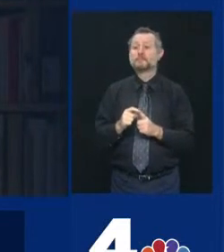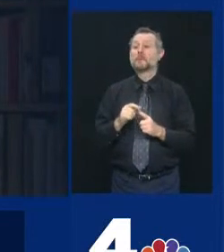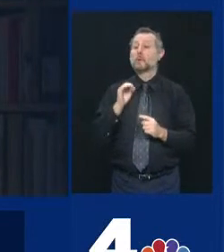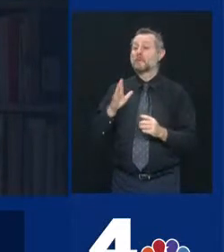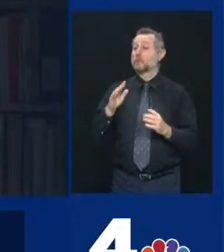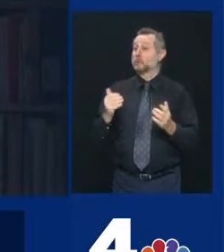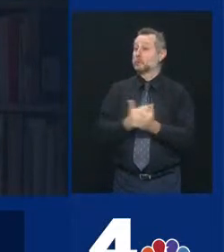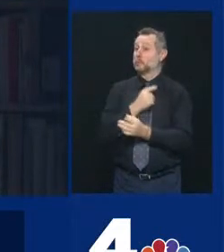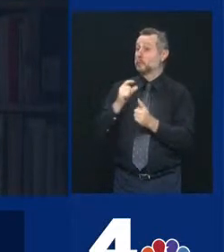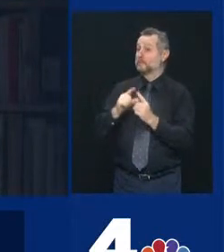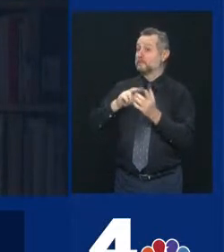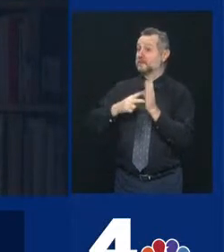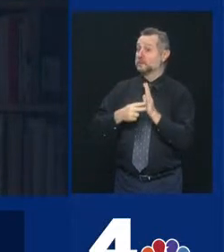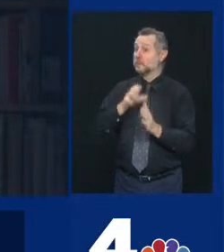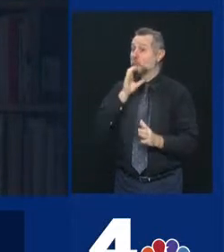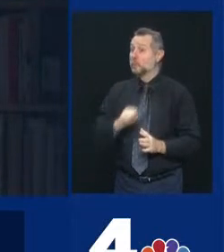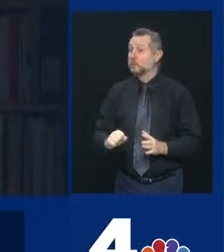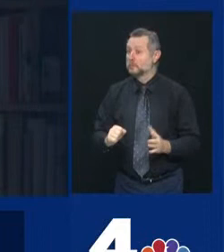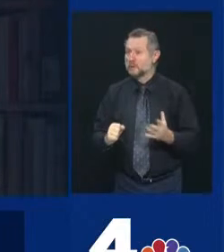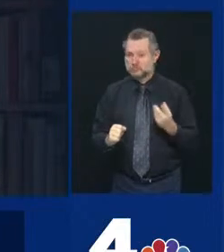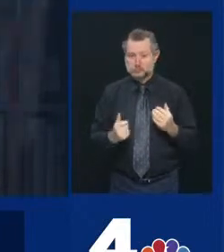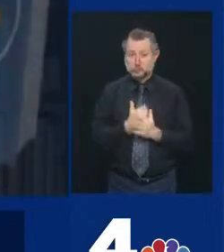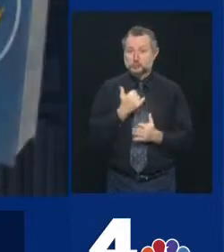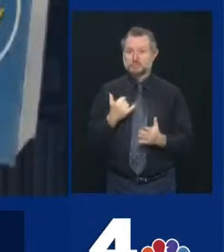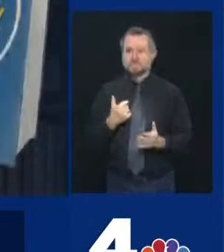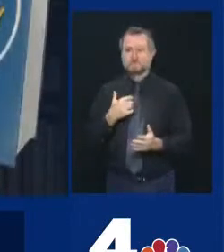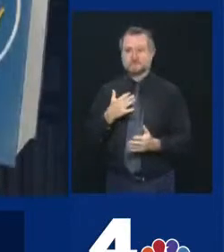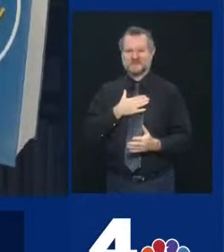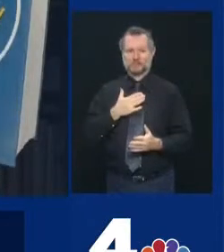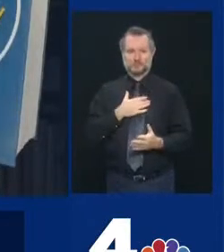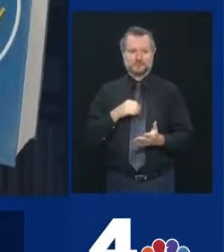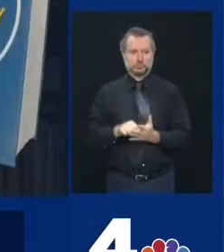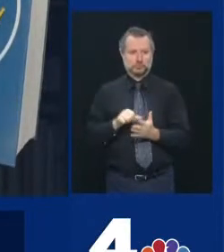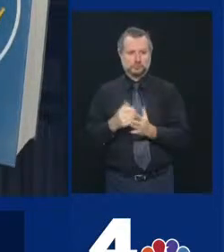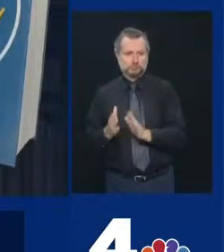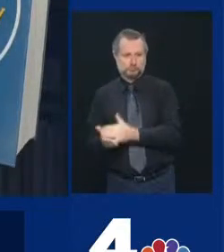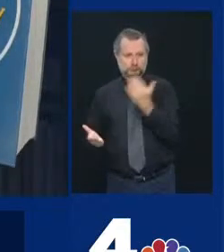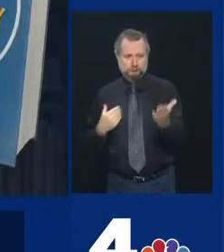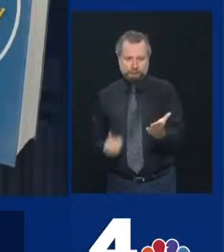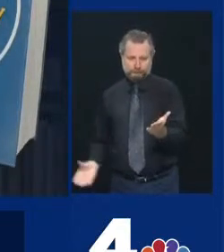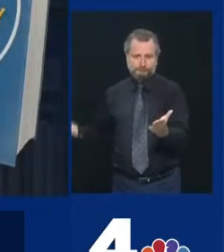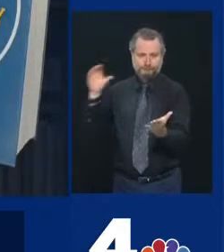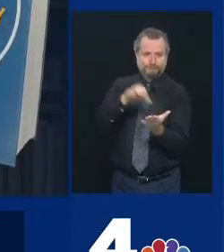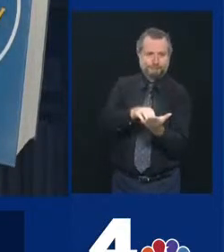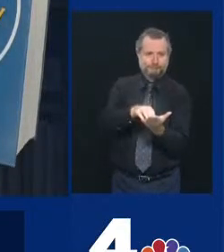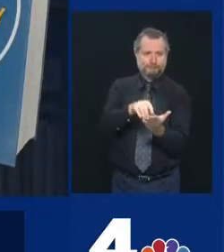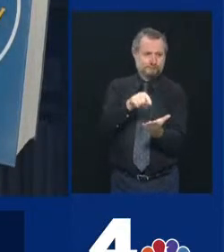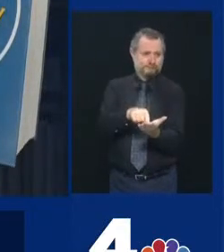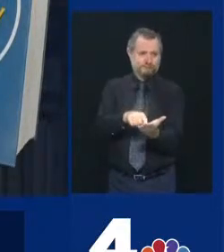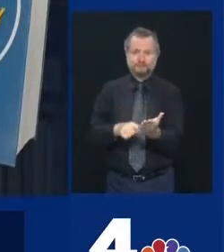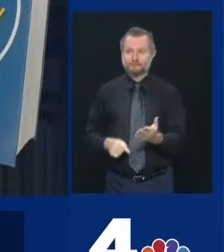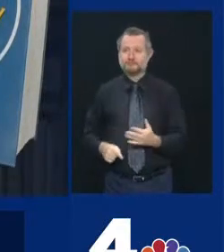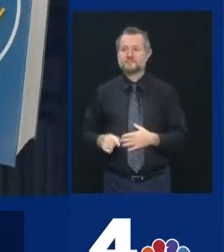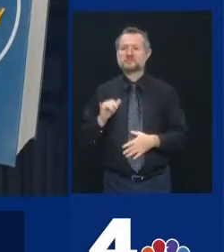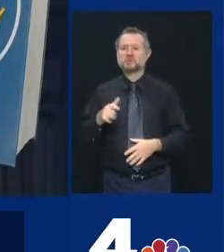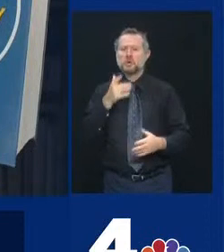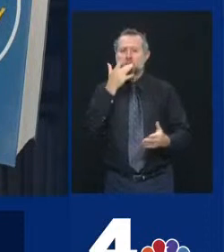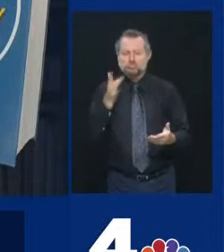post-COVID. So we have a semi-official post-COVID-19 dictionary, and you can go to this dictionary and look